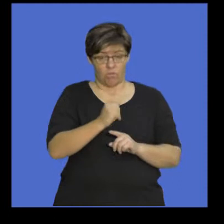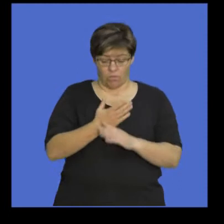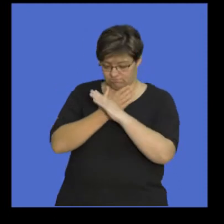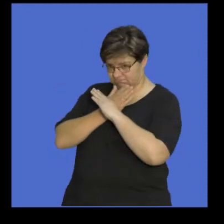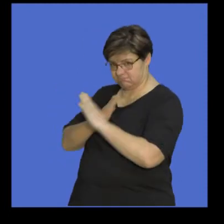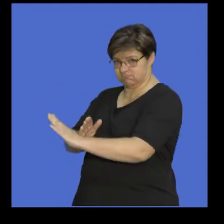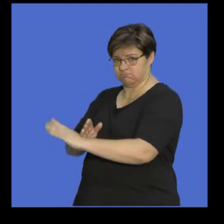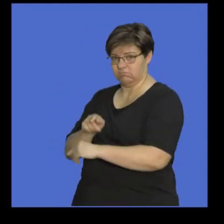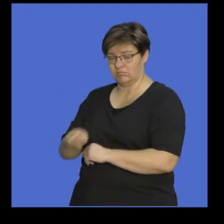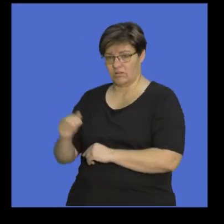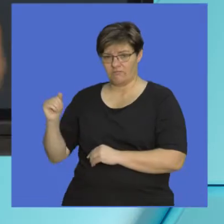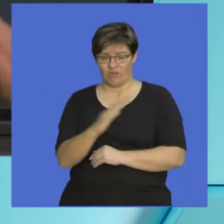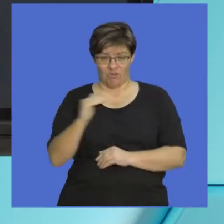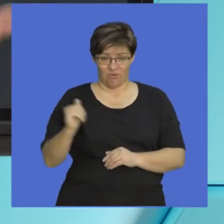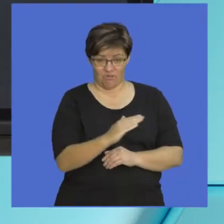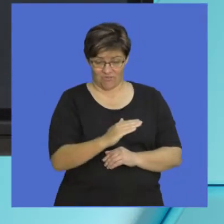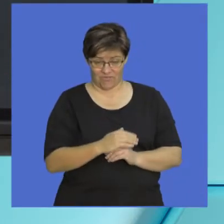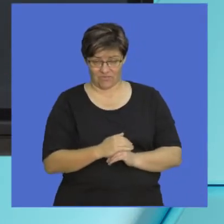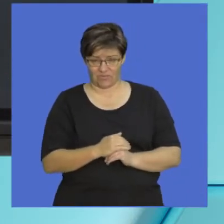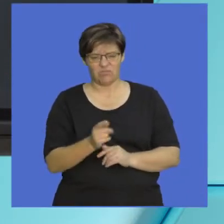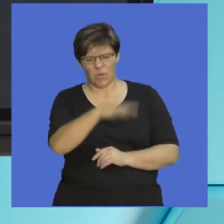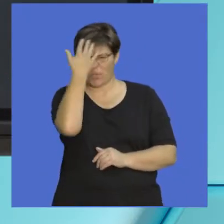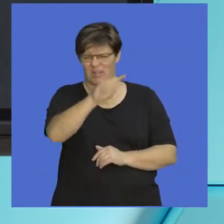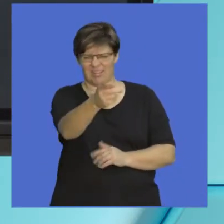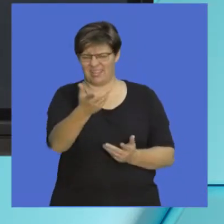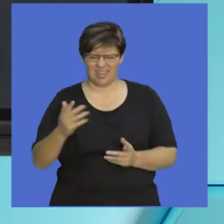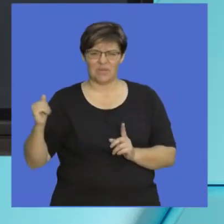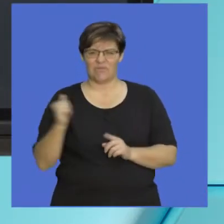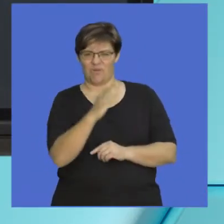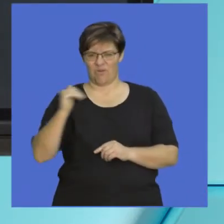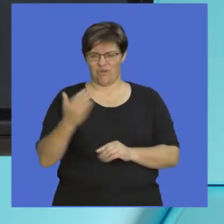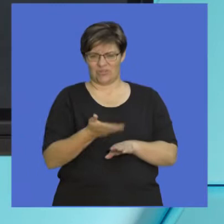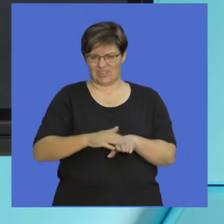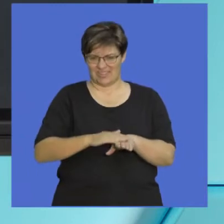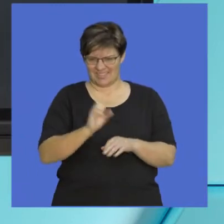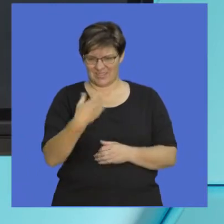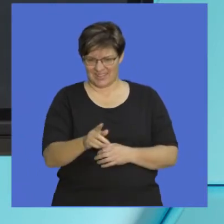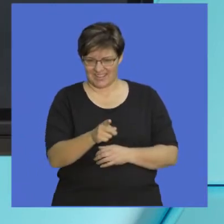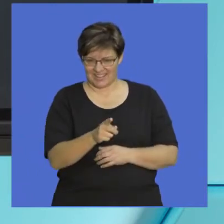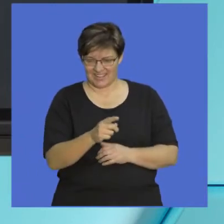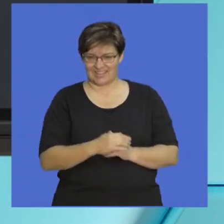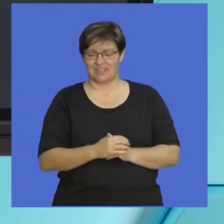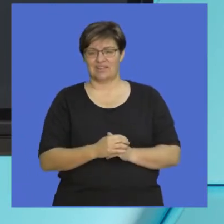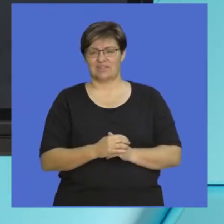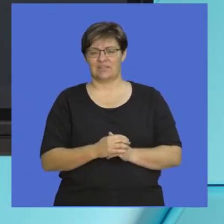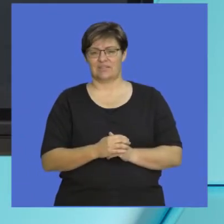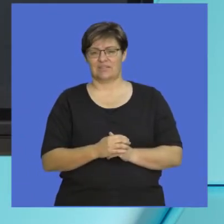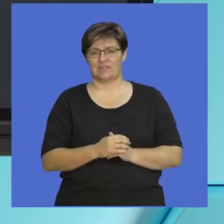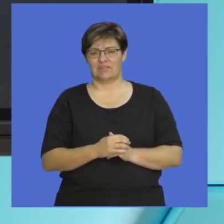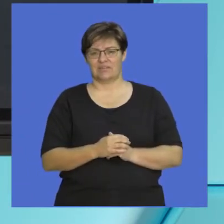okay? Now, flow of charges is something that we all too familiar with, I think at this point in time. Would